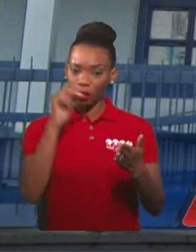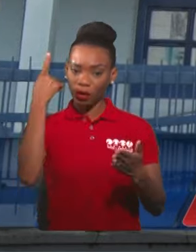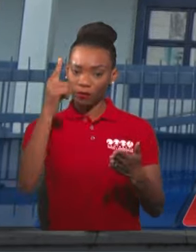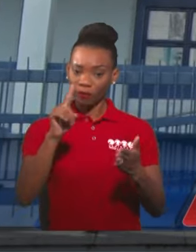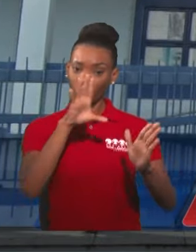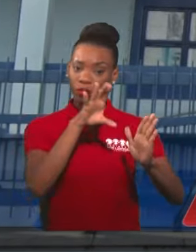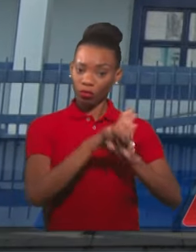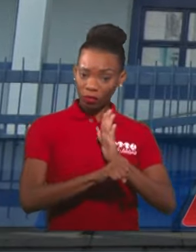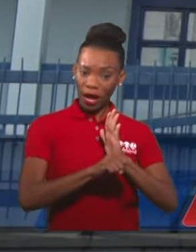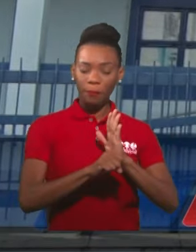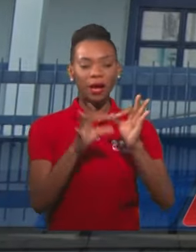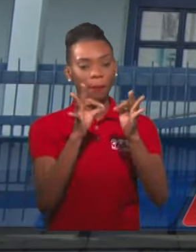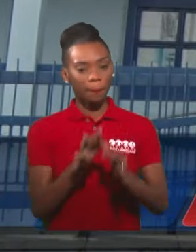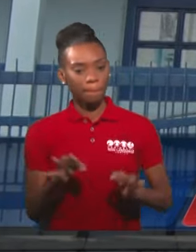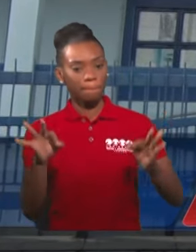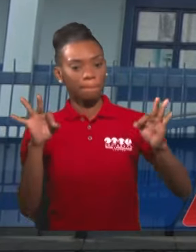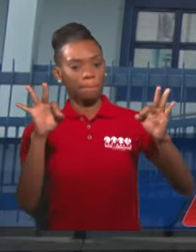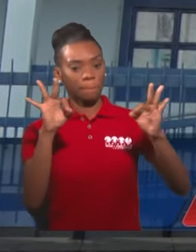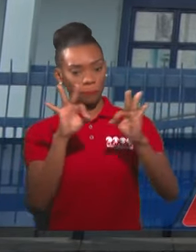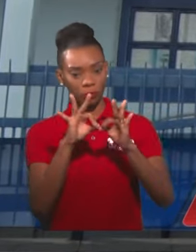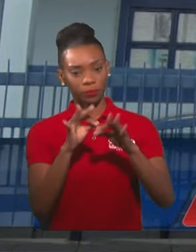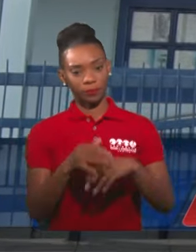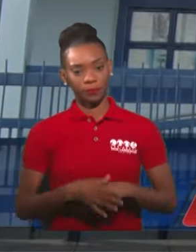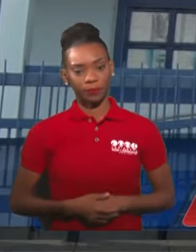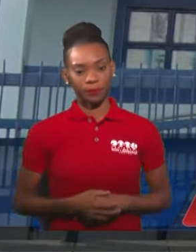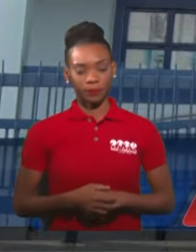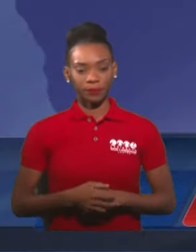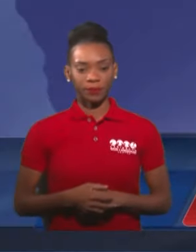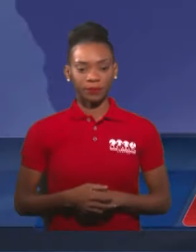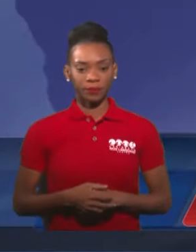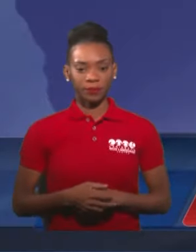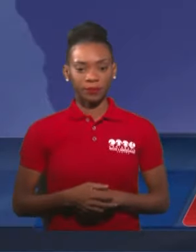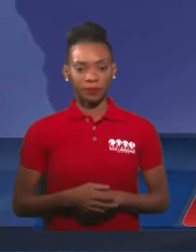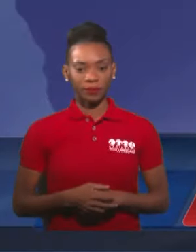the utmost importance and urgency by officers. And in other